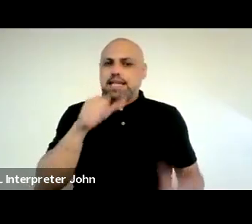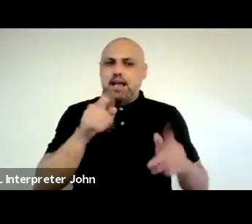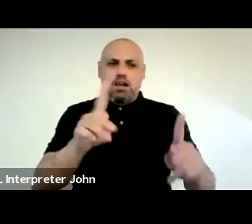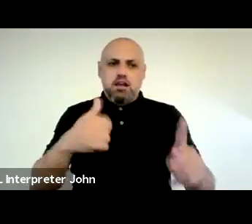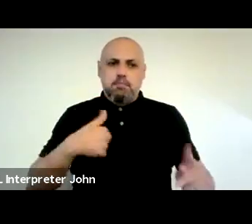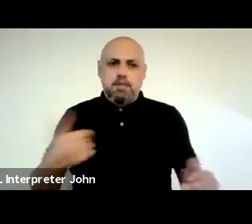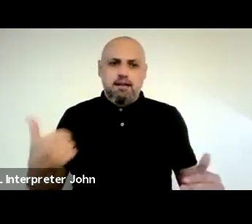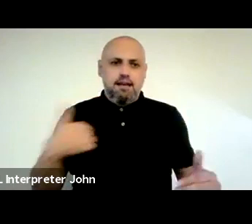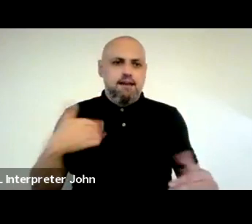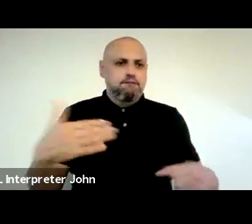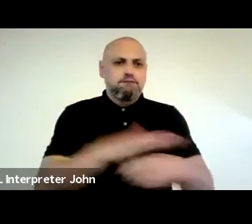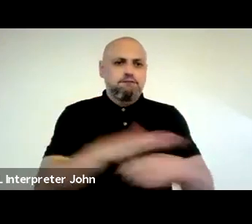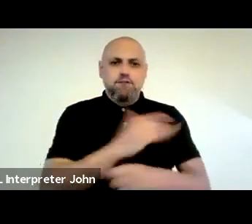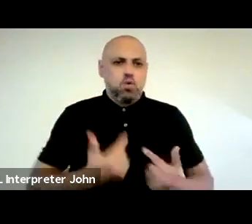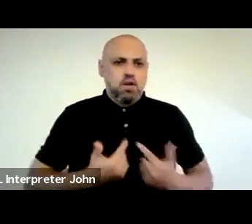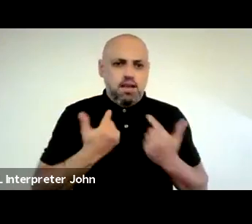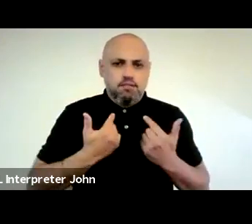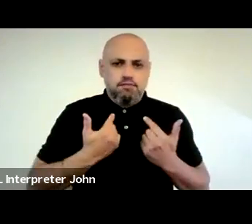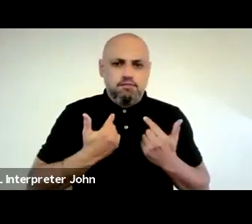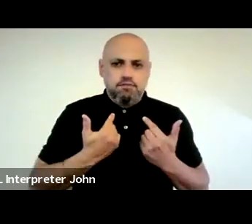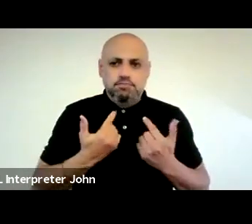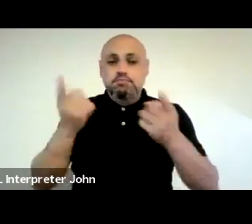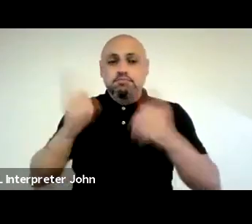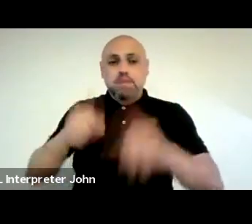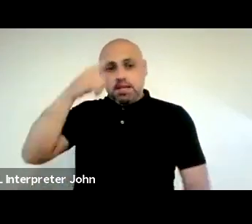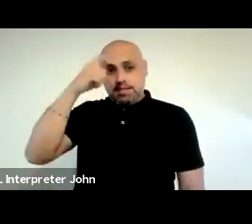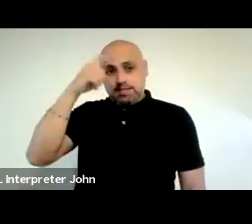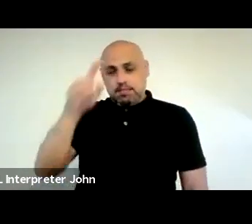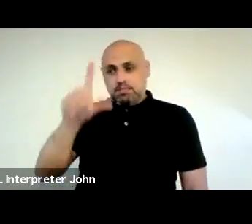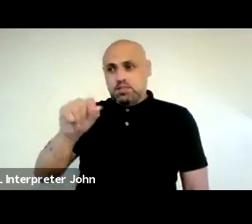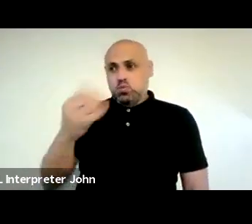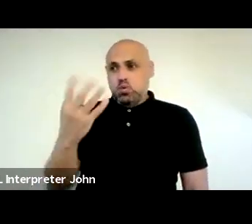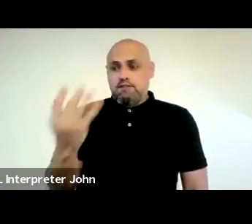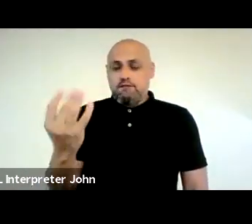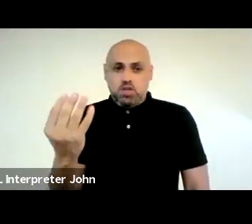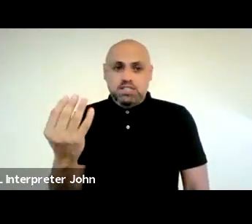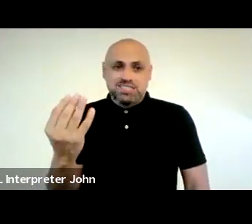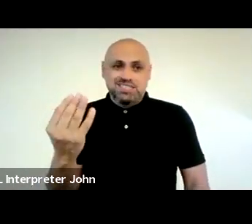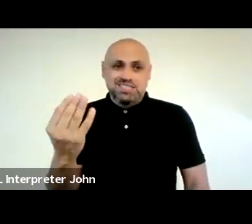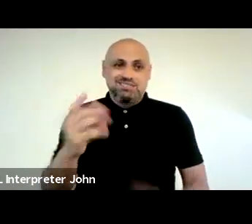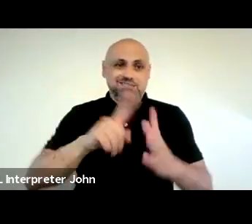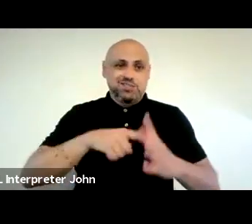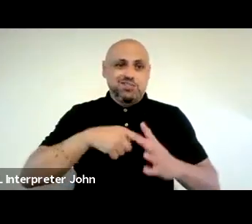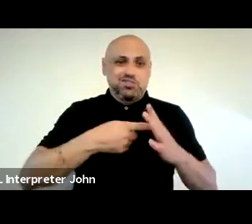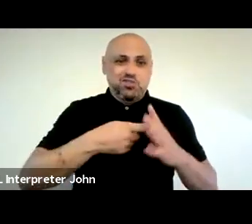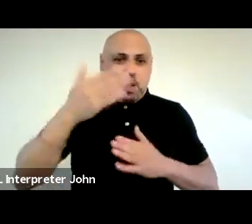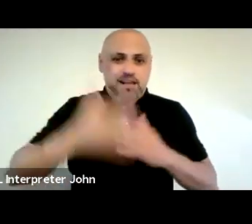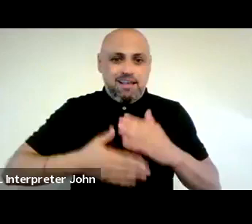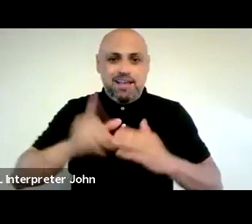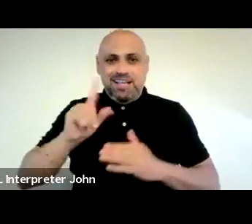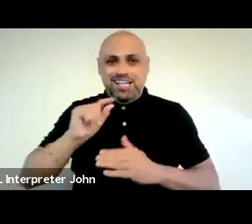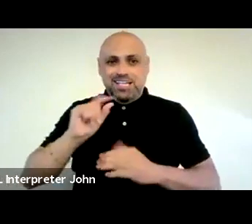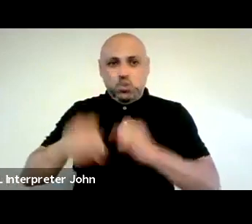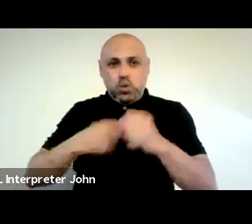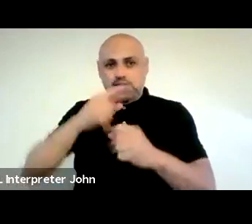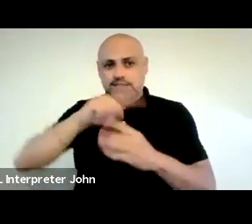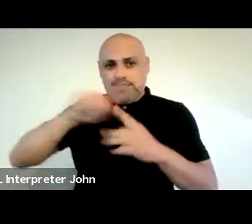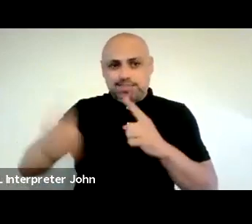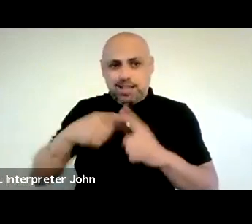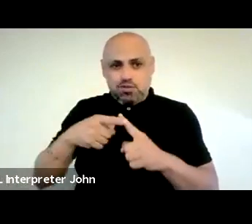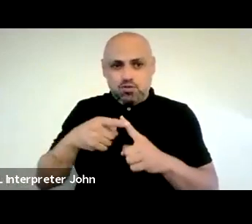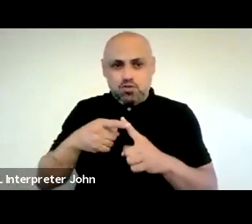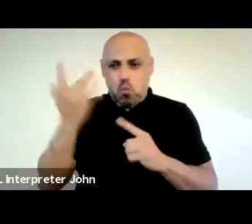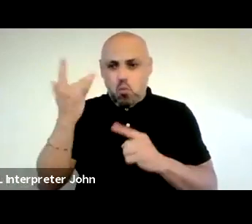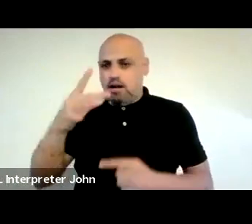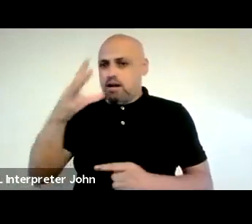The summer of 2014 was the beginning of the end of this 20-year cycle. My mother was sick and not